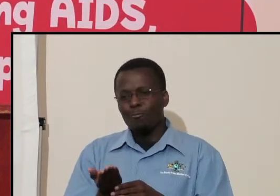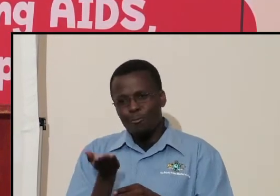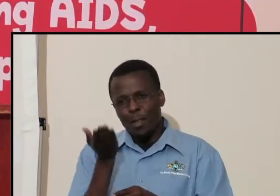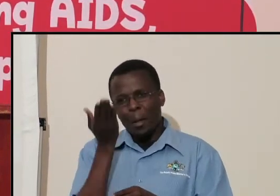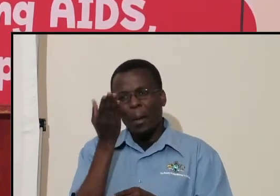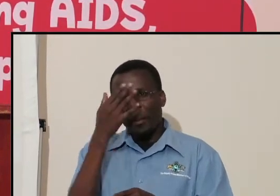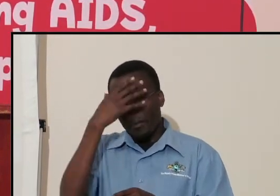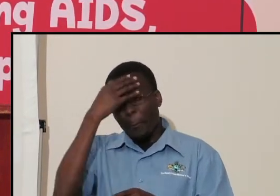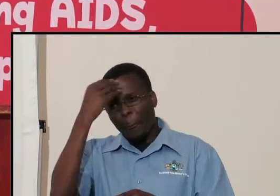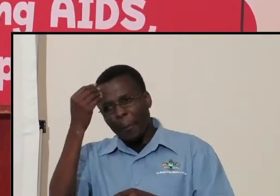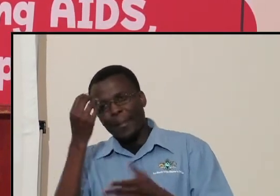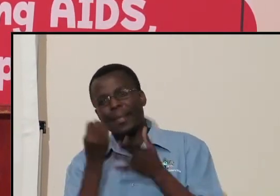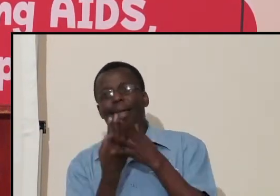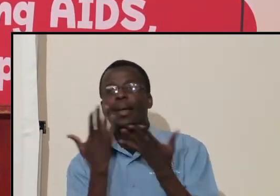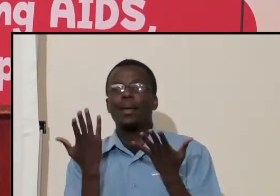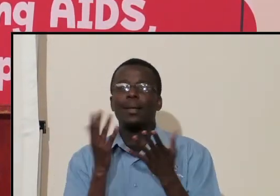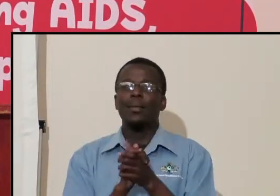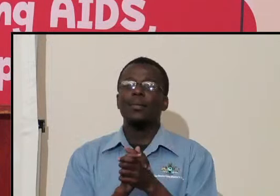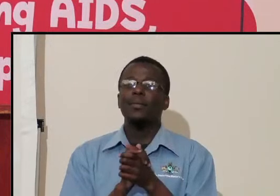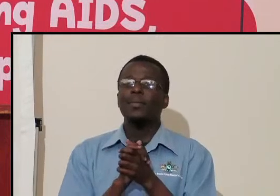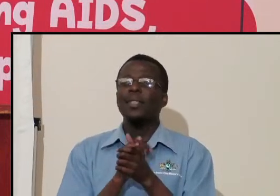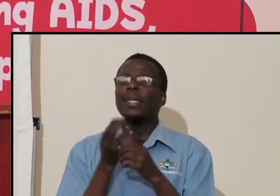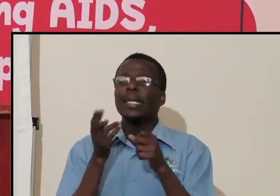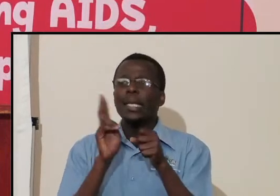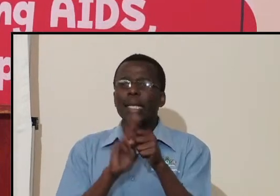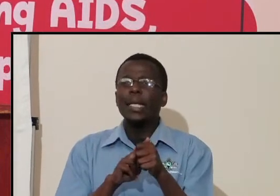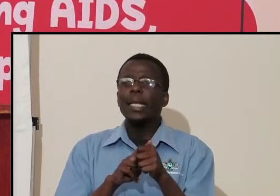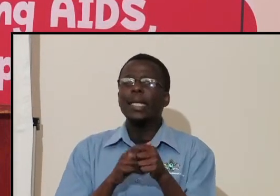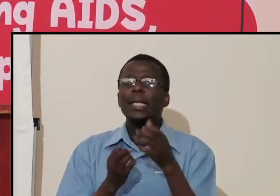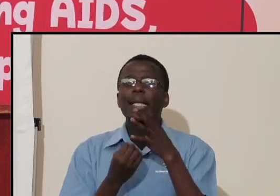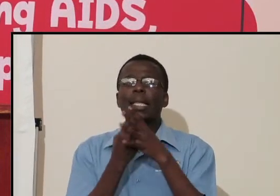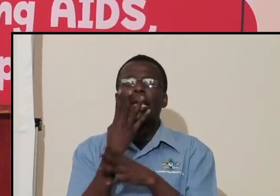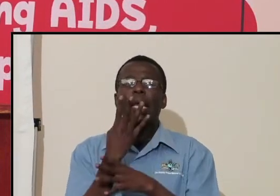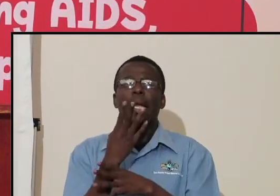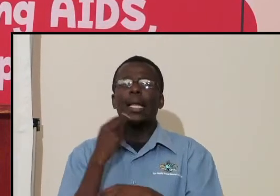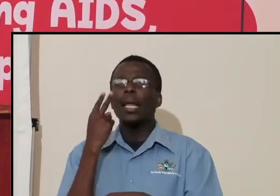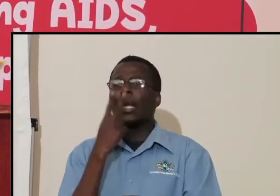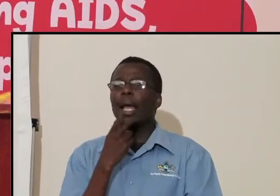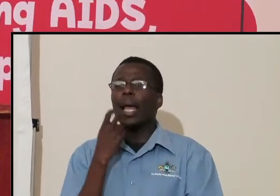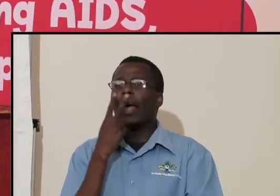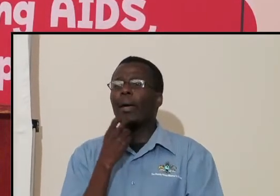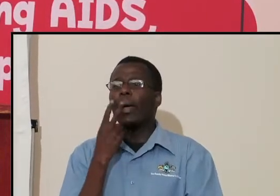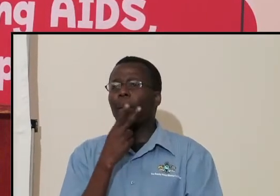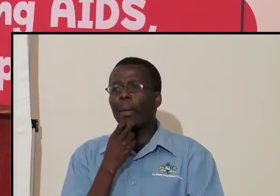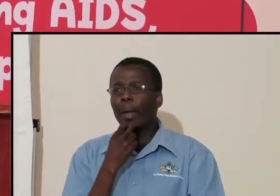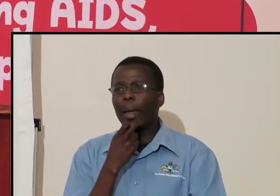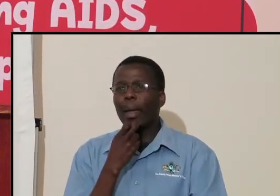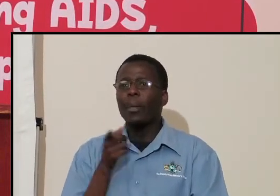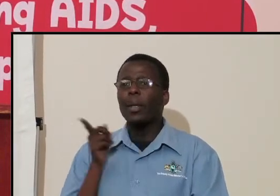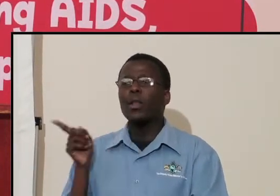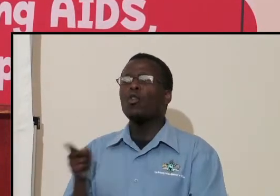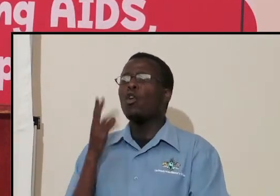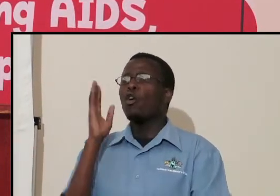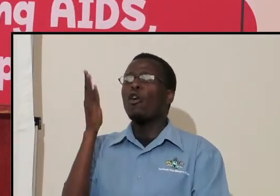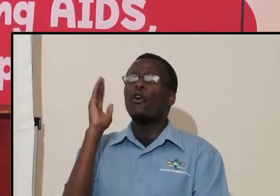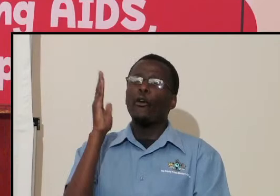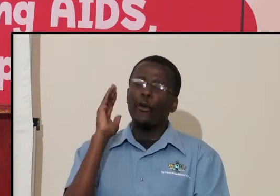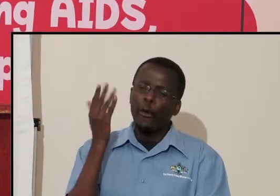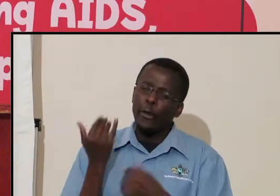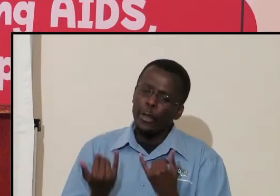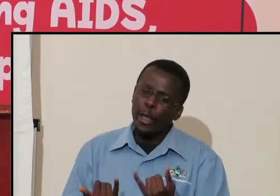you tend to speak and yet you have been asked to come and pray.